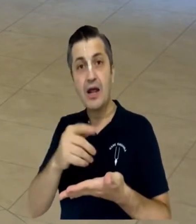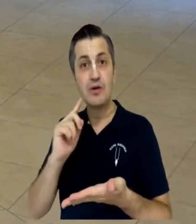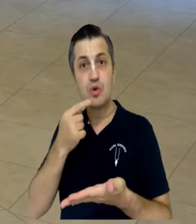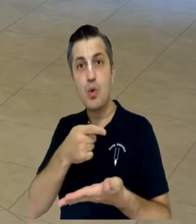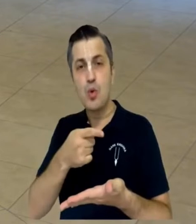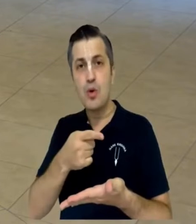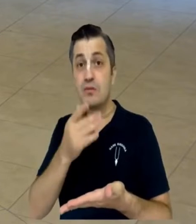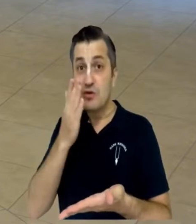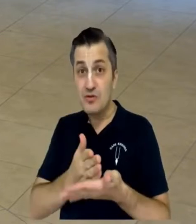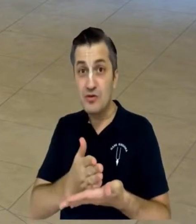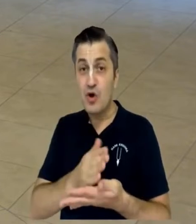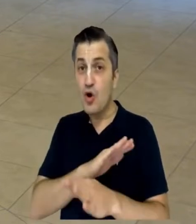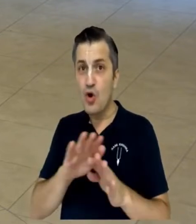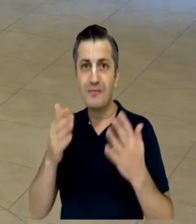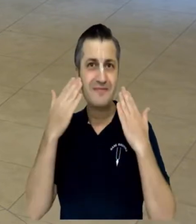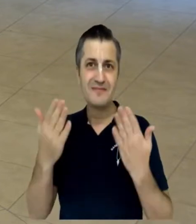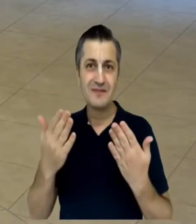assumption, now maybe...